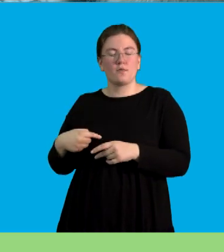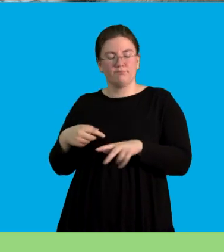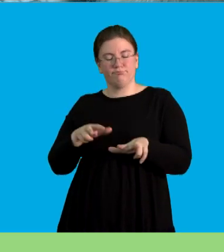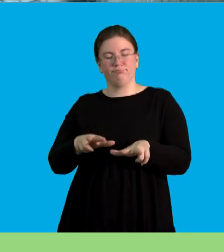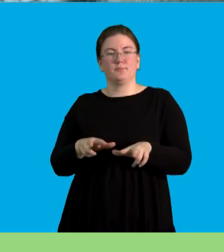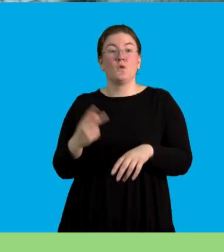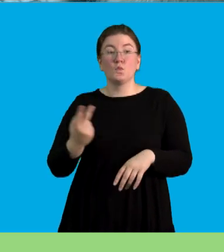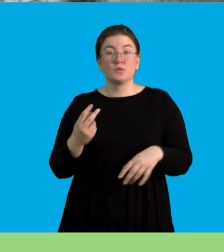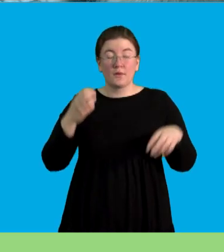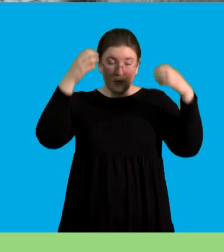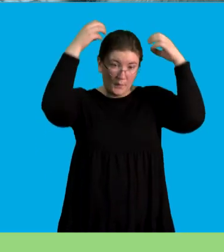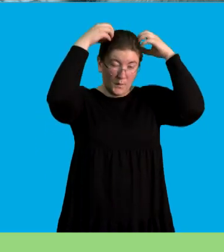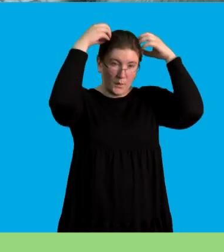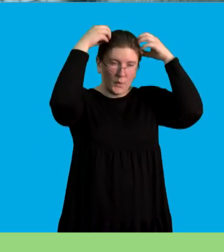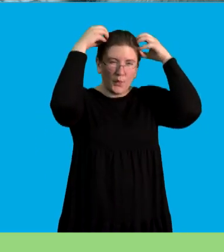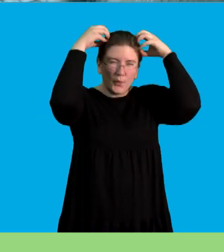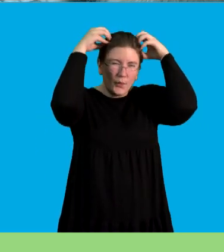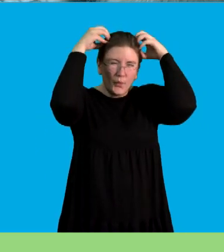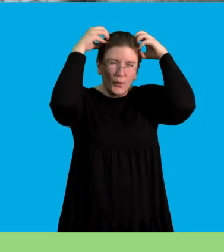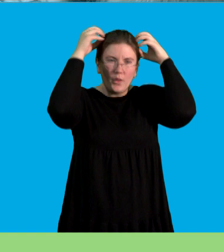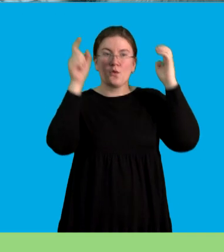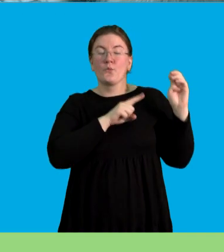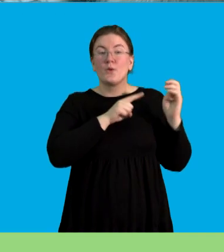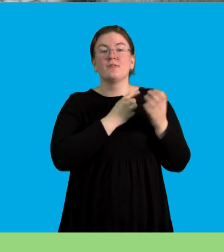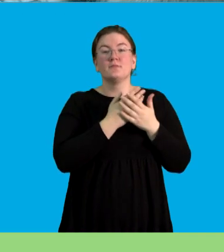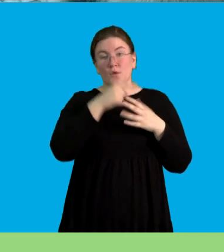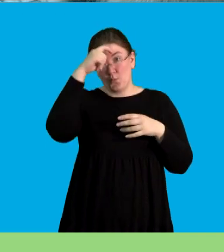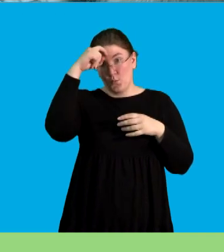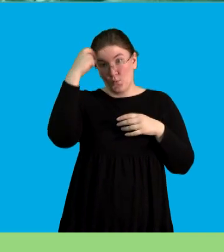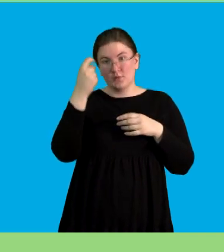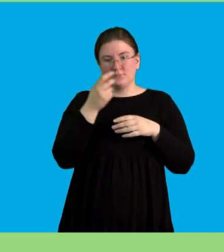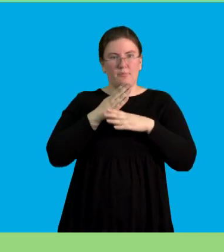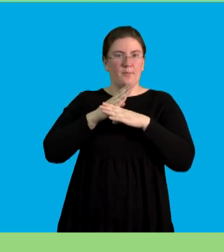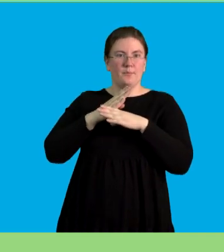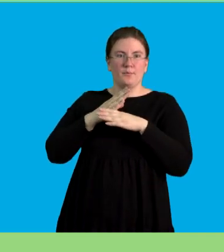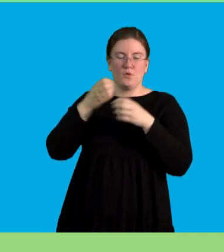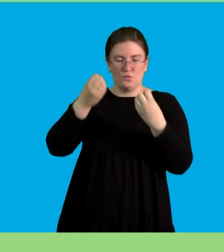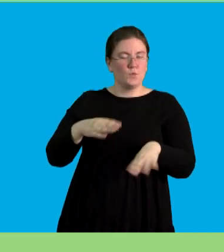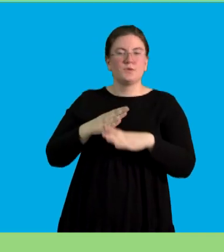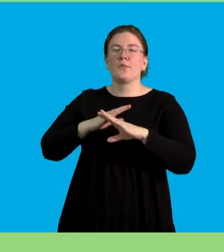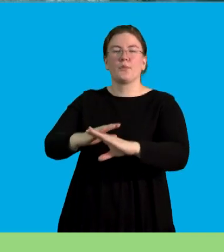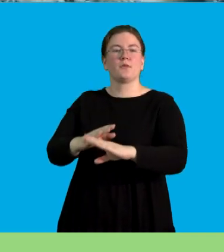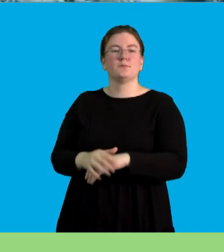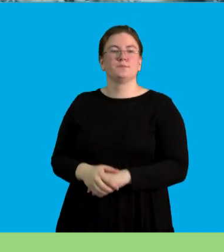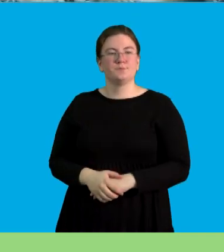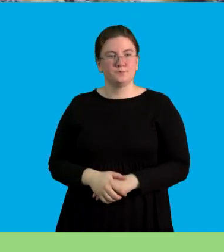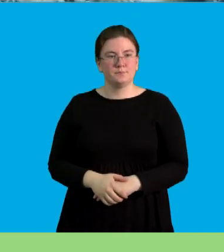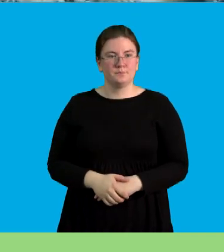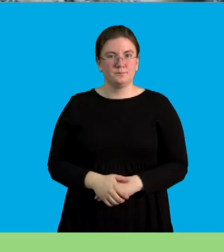They also have small ears to prevent loss of heat in the cold area that they live in.